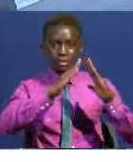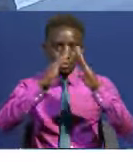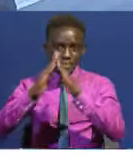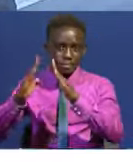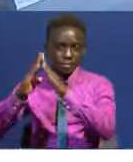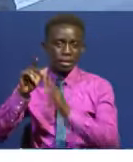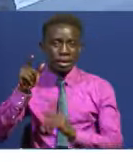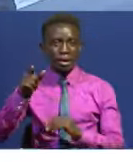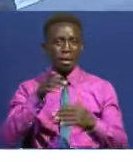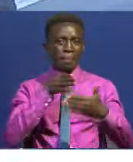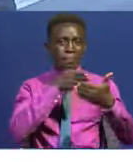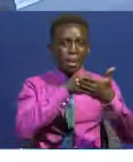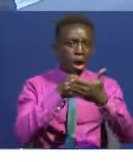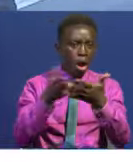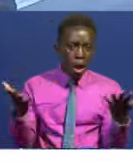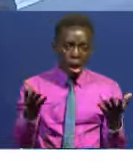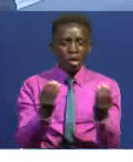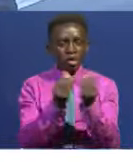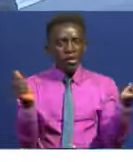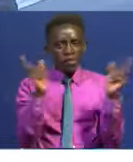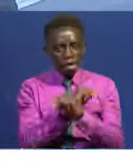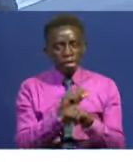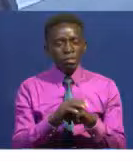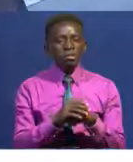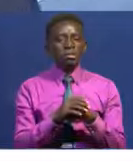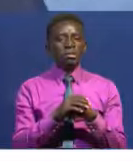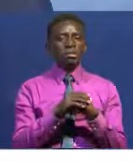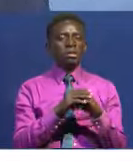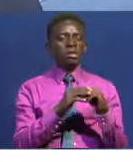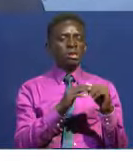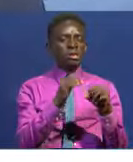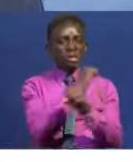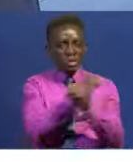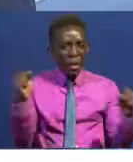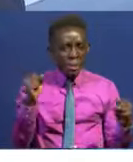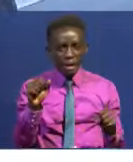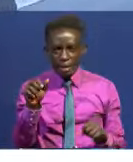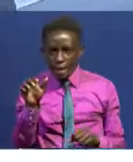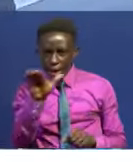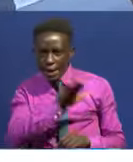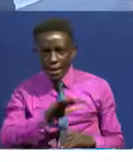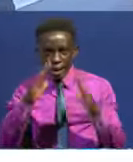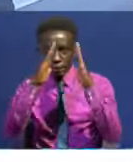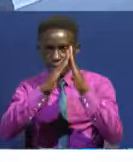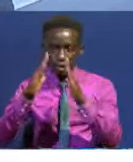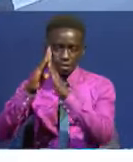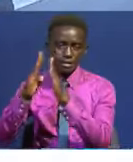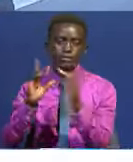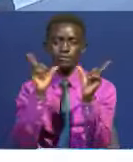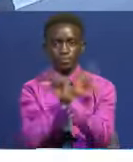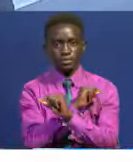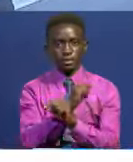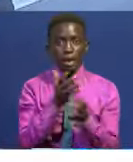with the estate vigilance. We have informers everywhere now.